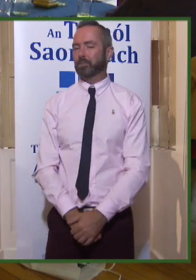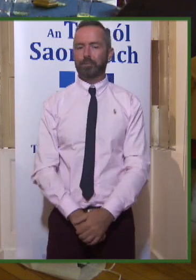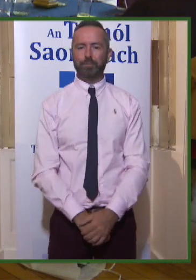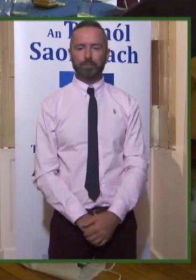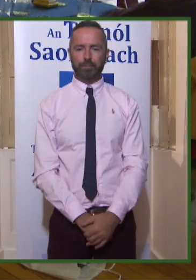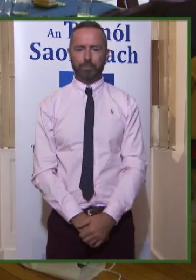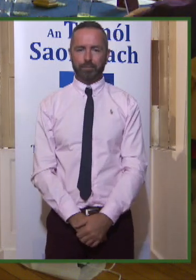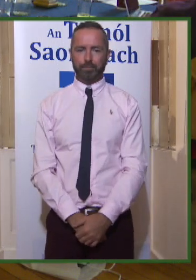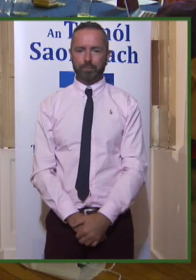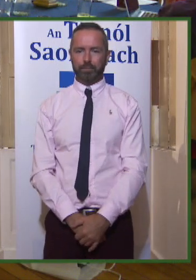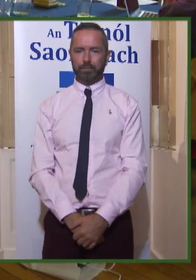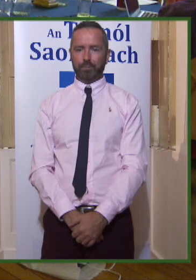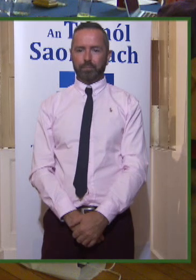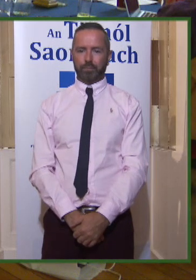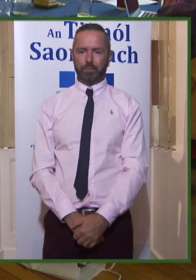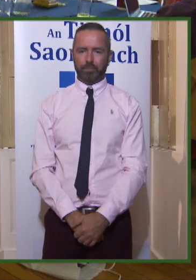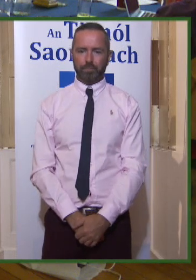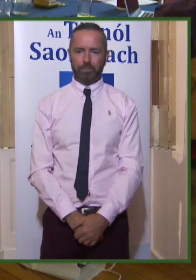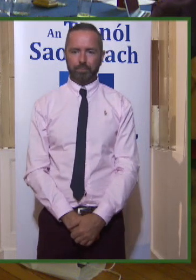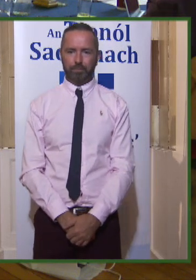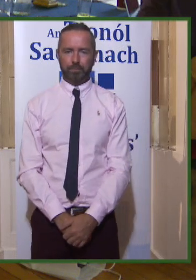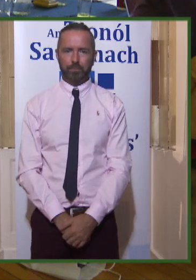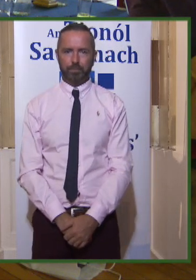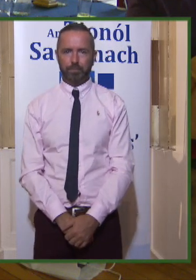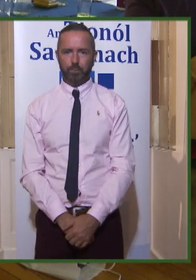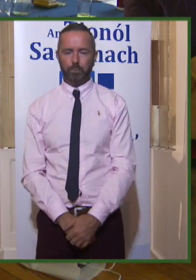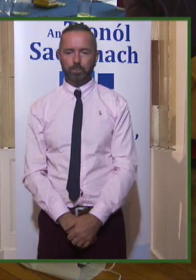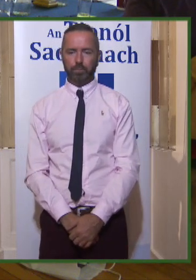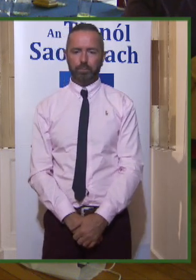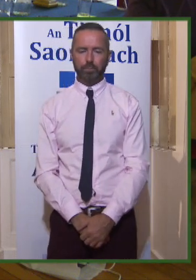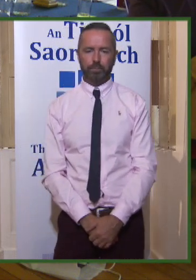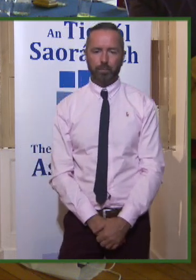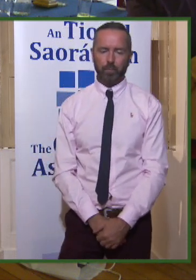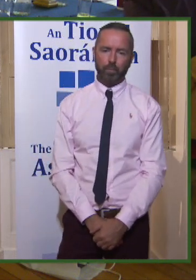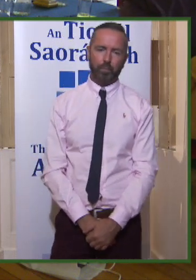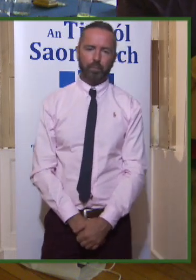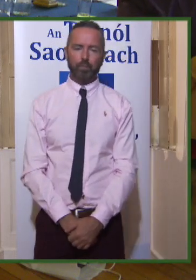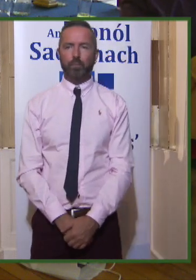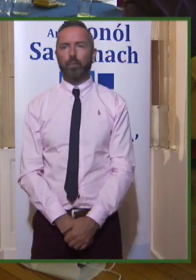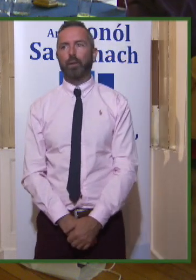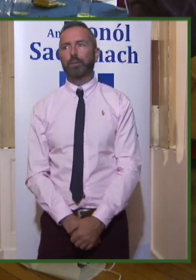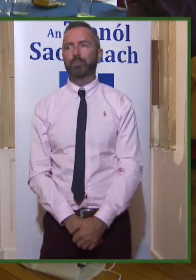Table 1 is 1, 2, 3, 4, 5, 6, 7, 8,